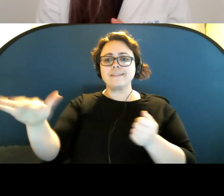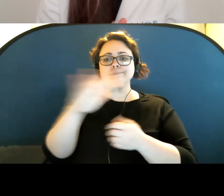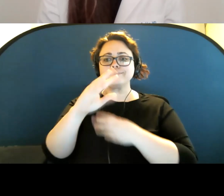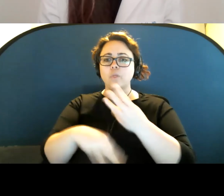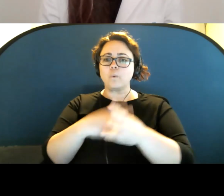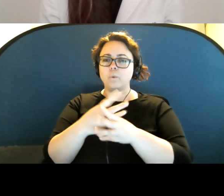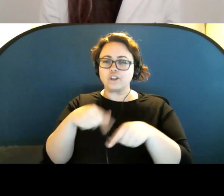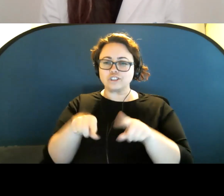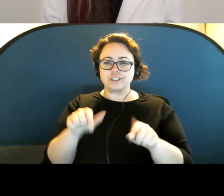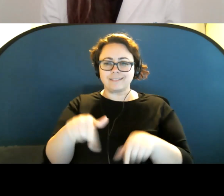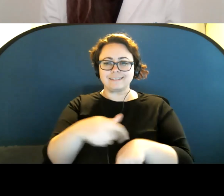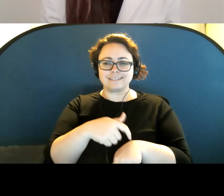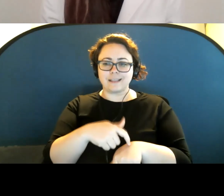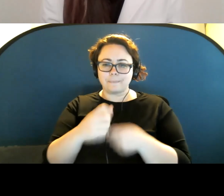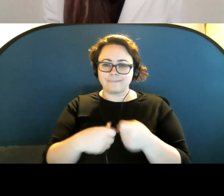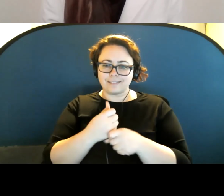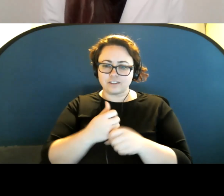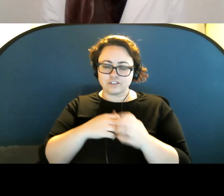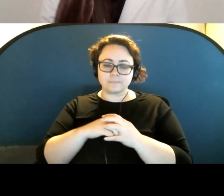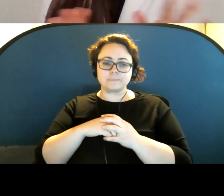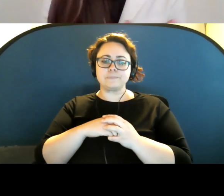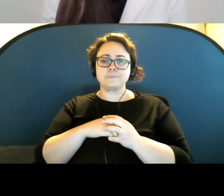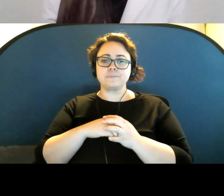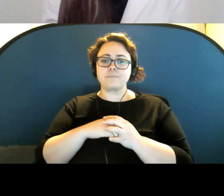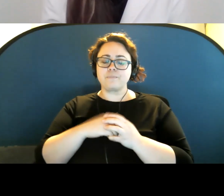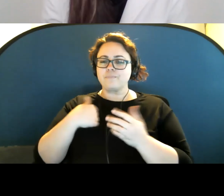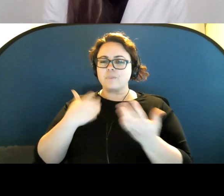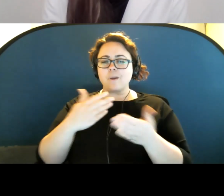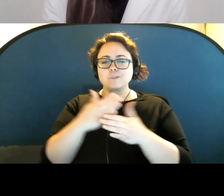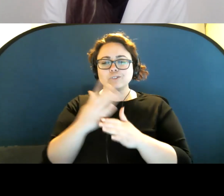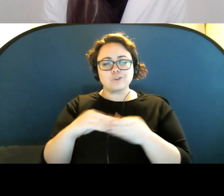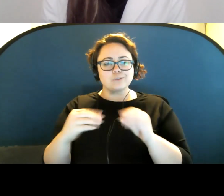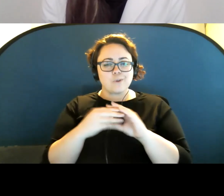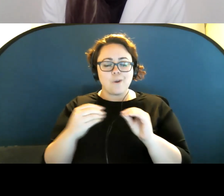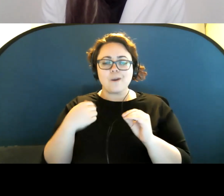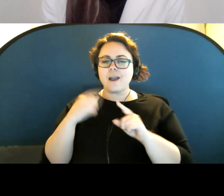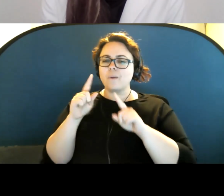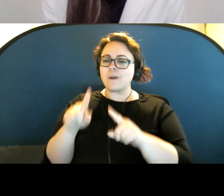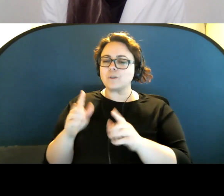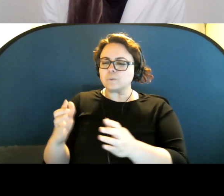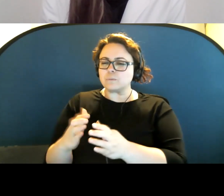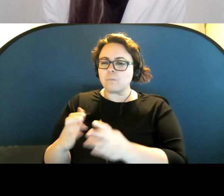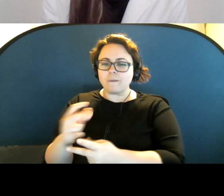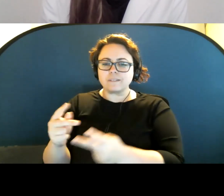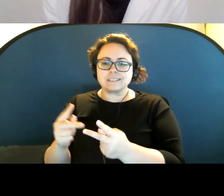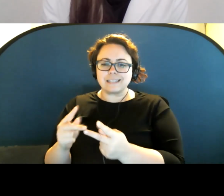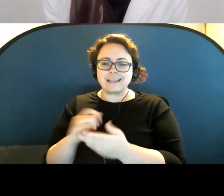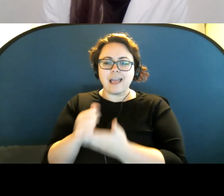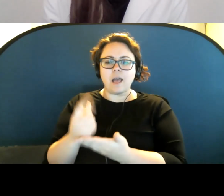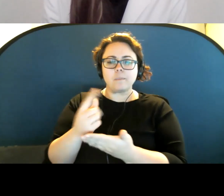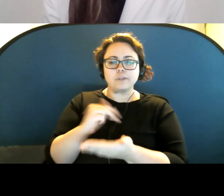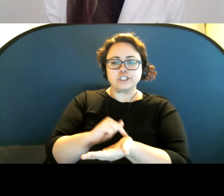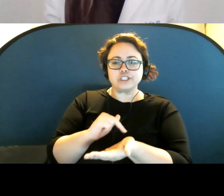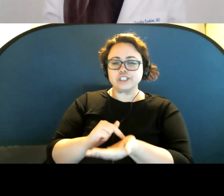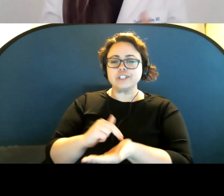share, I went to a memory assisted living, kind of a smaller facility, to help one of our nurses give flu